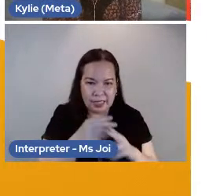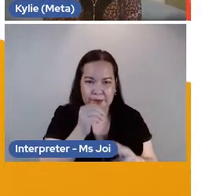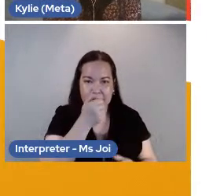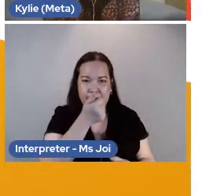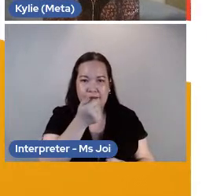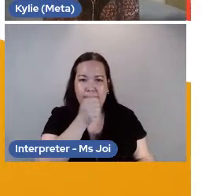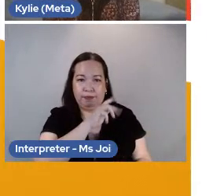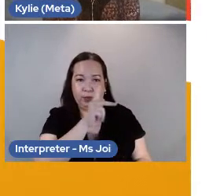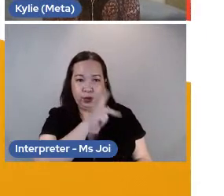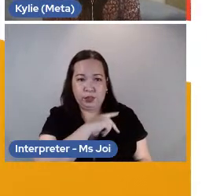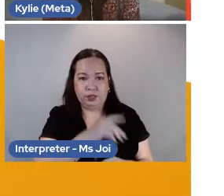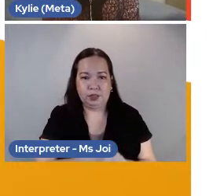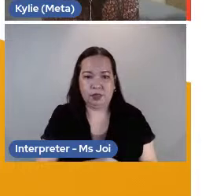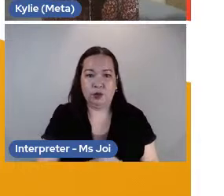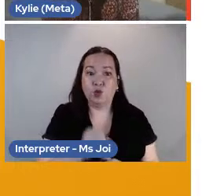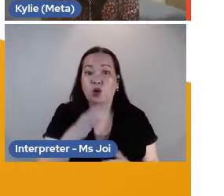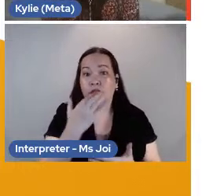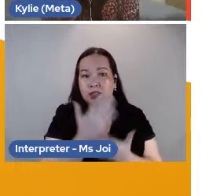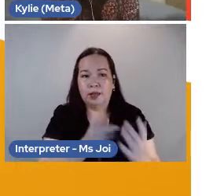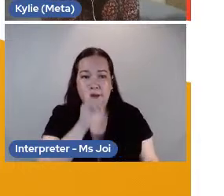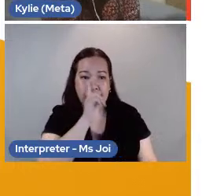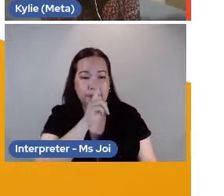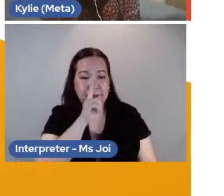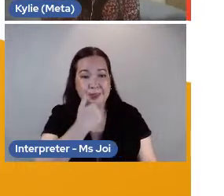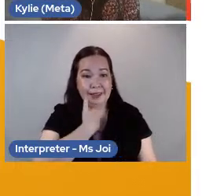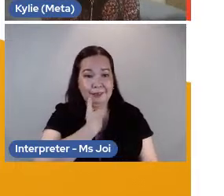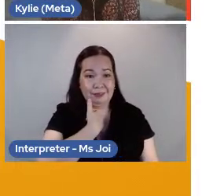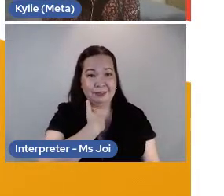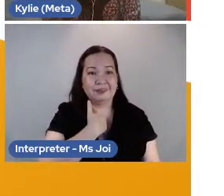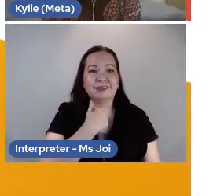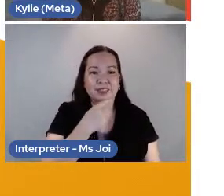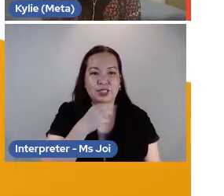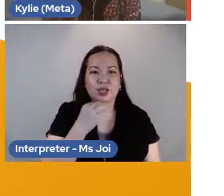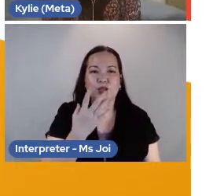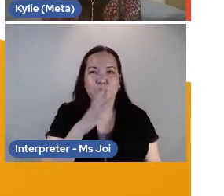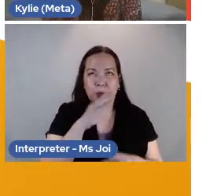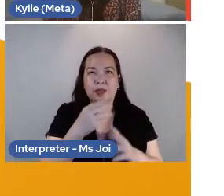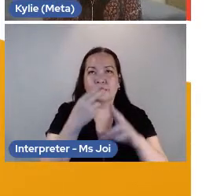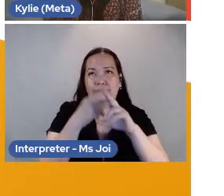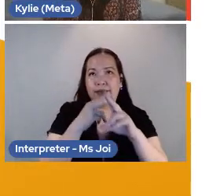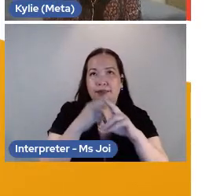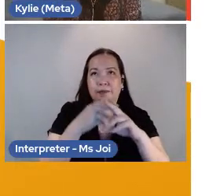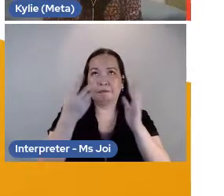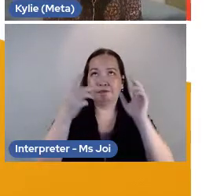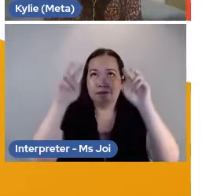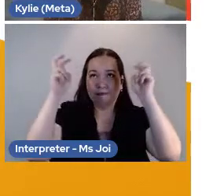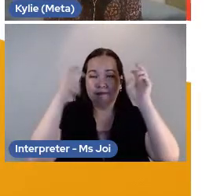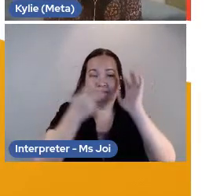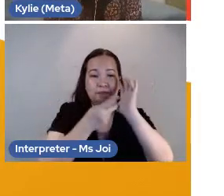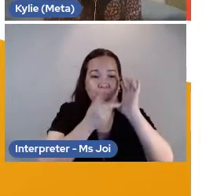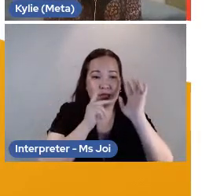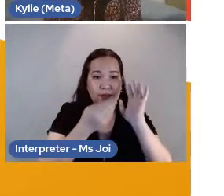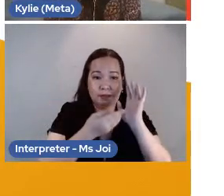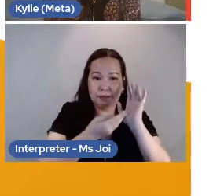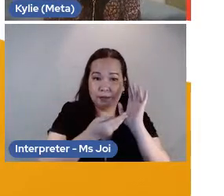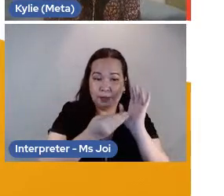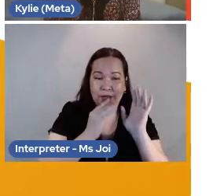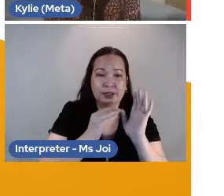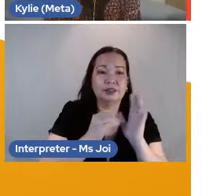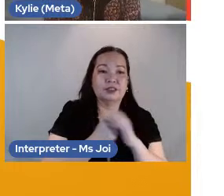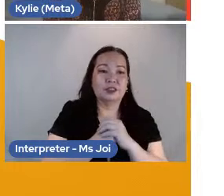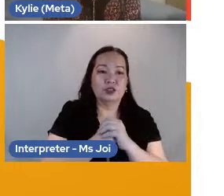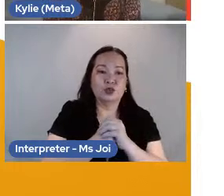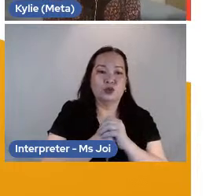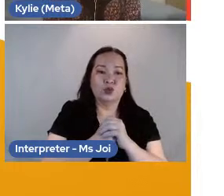to include their own name, is to include the name of your page, or they could also have had a